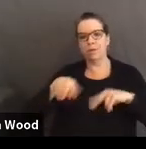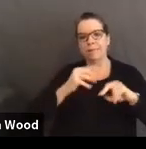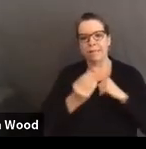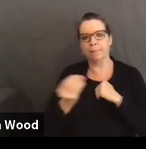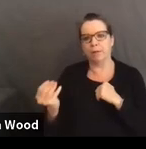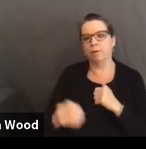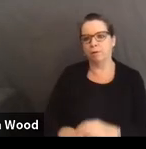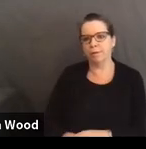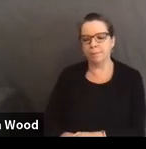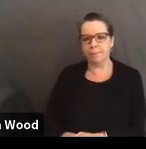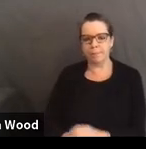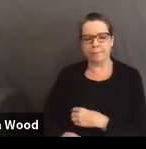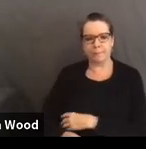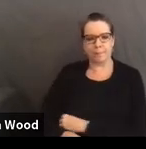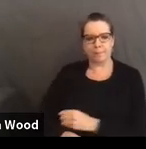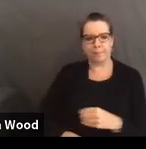materials.